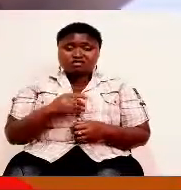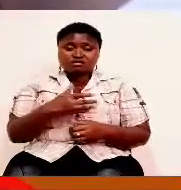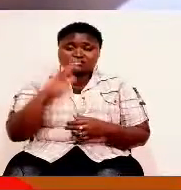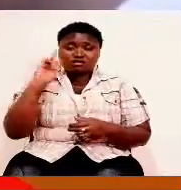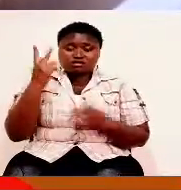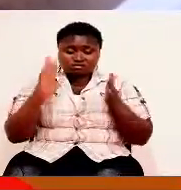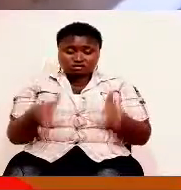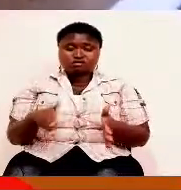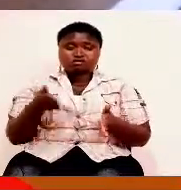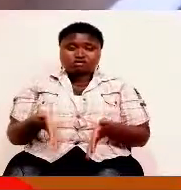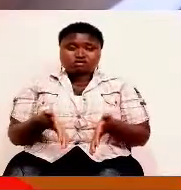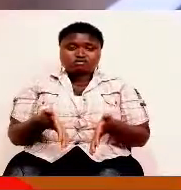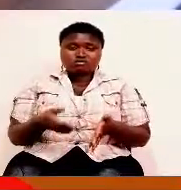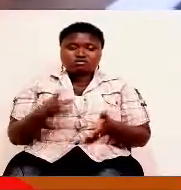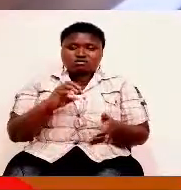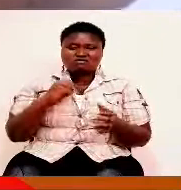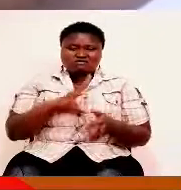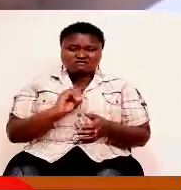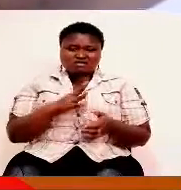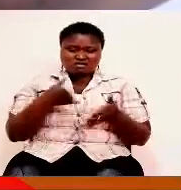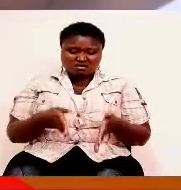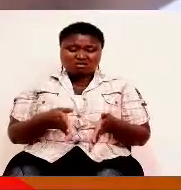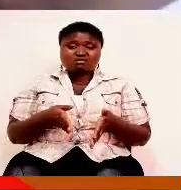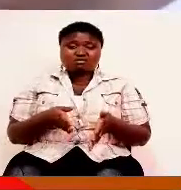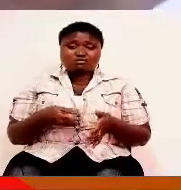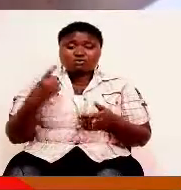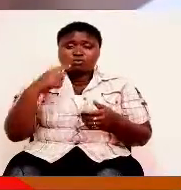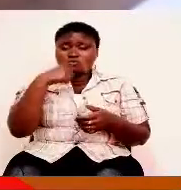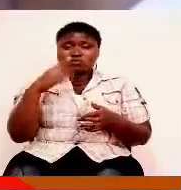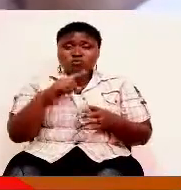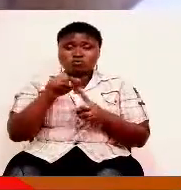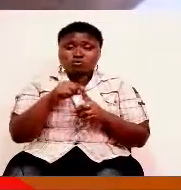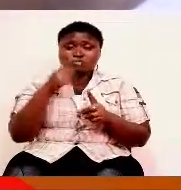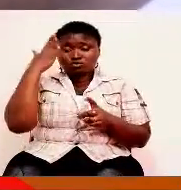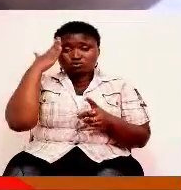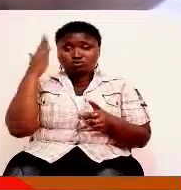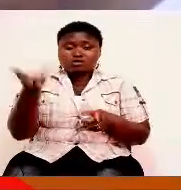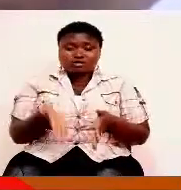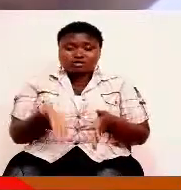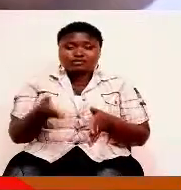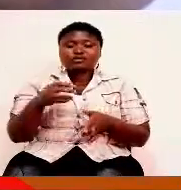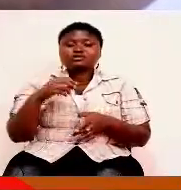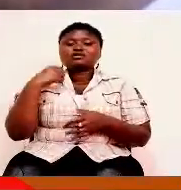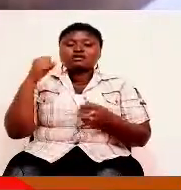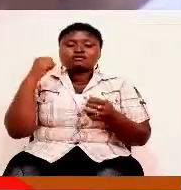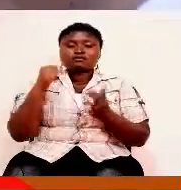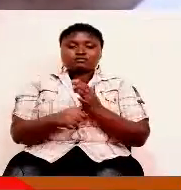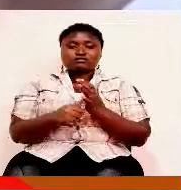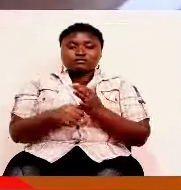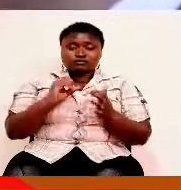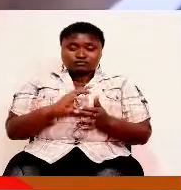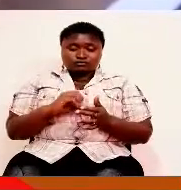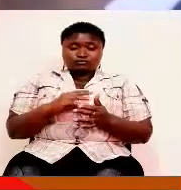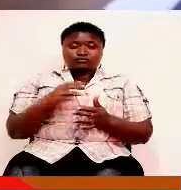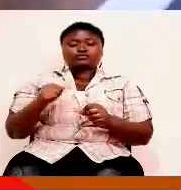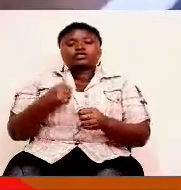watu katika hali ya kiwewe wakati kama huu ambapo tunajua wananchi wana ghadhabu zaidi wakijua yale mashida